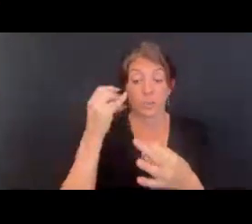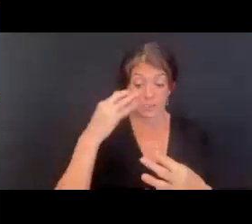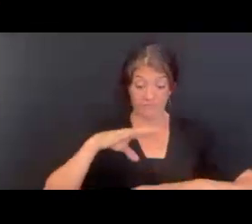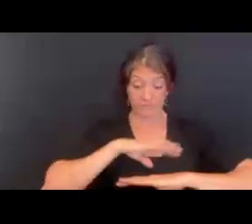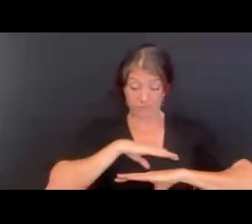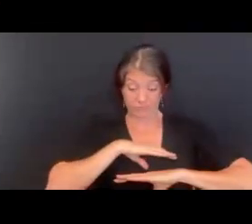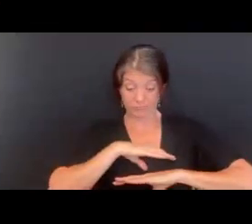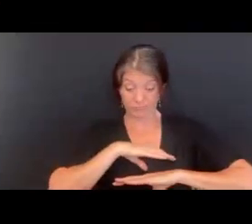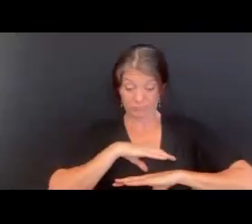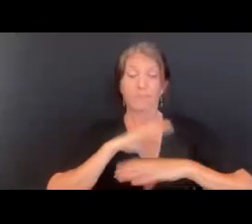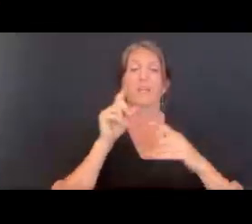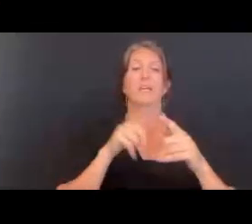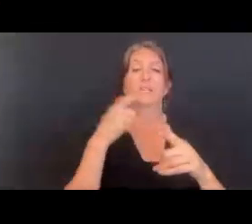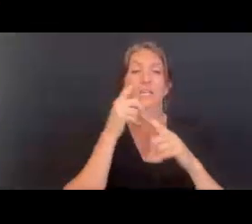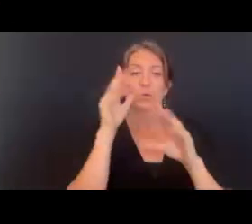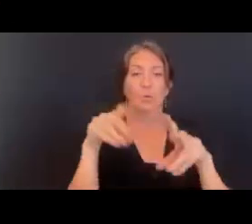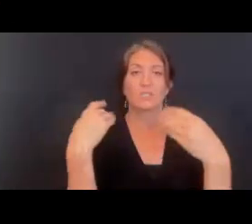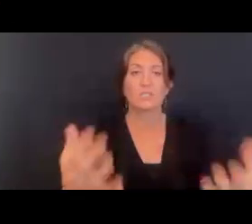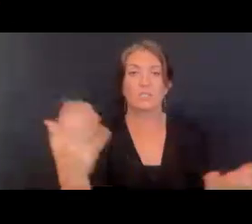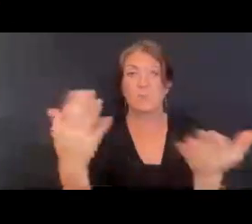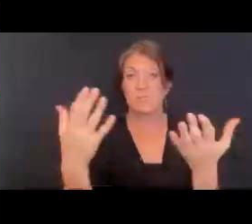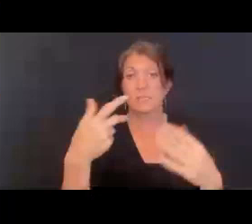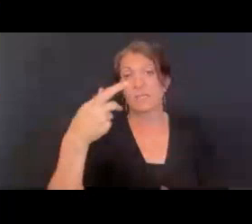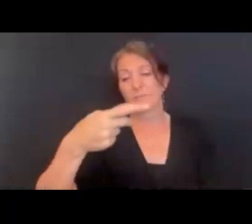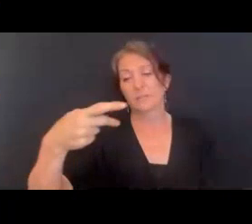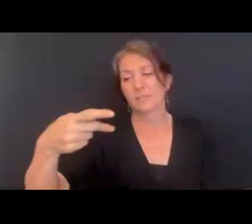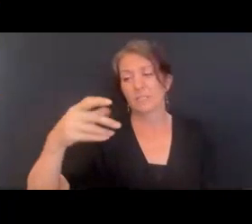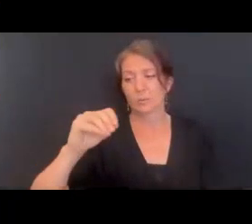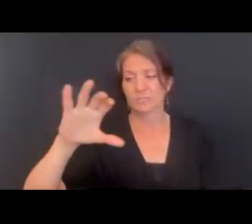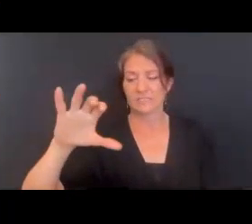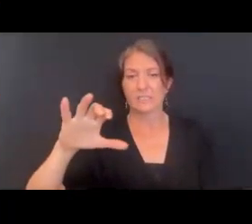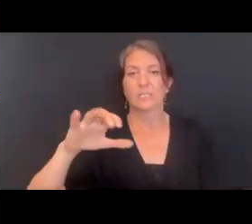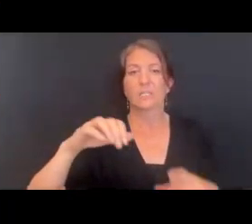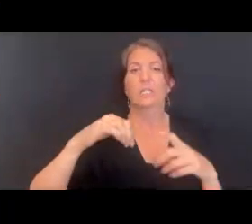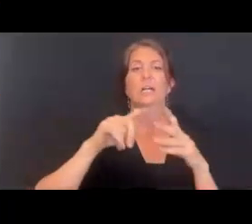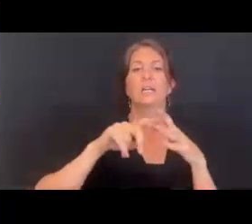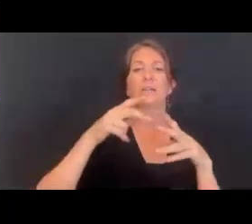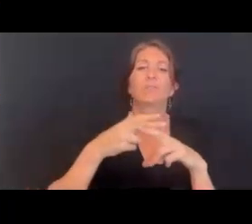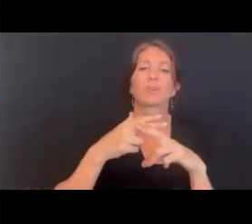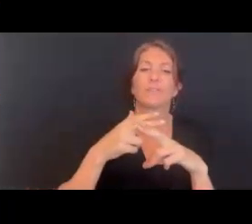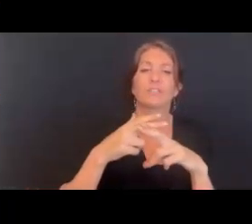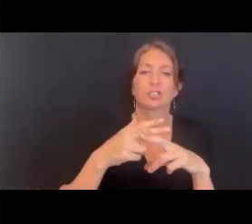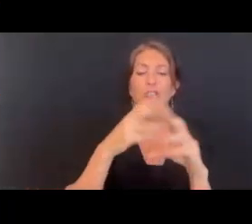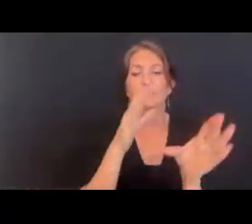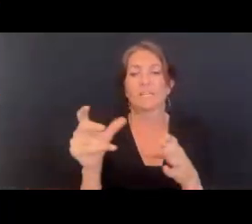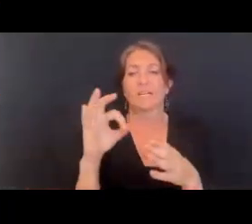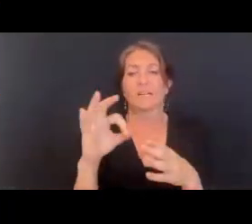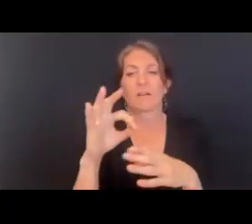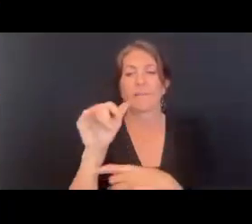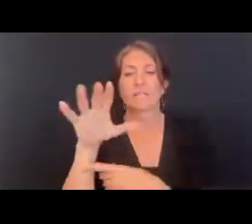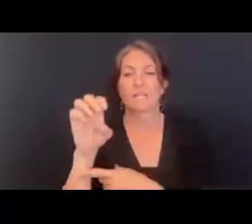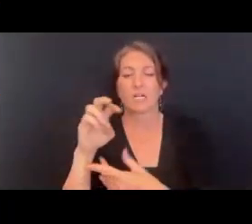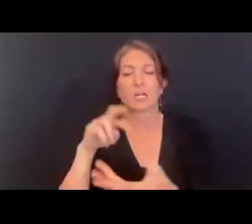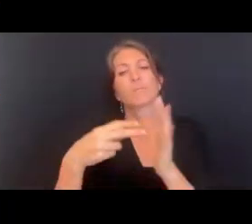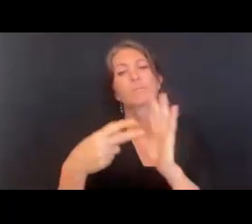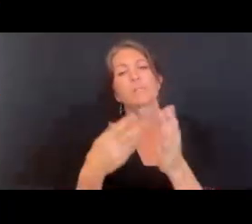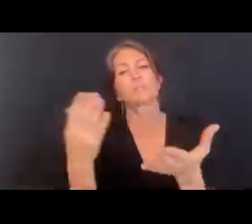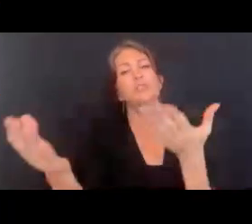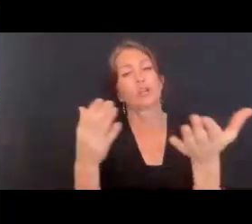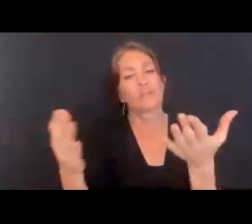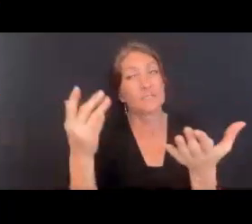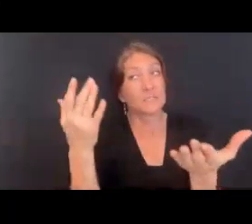the individual what's called a provisional plan of care, or a PPOC, which is services that might be recommended